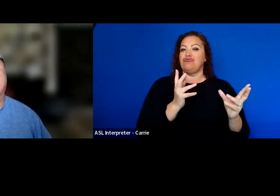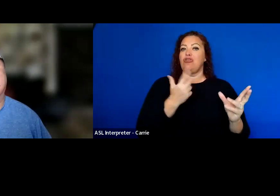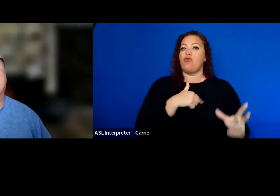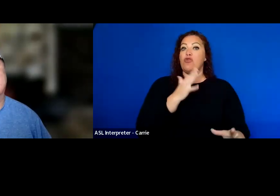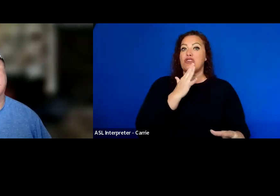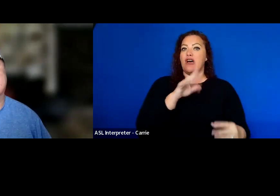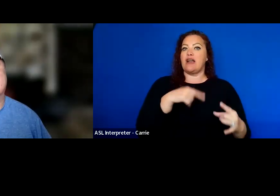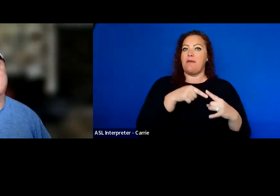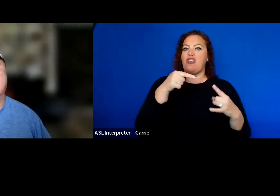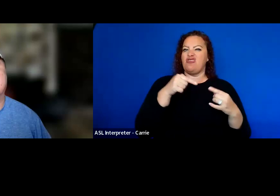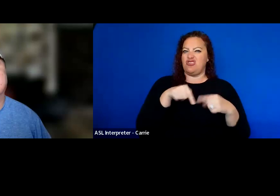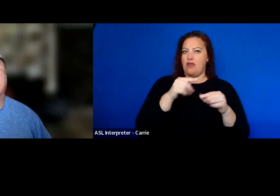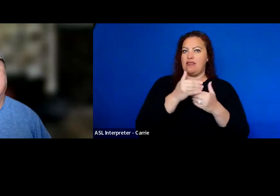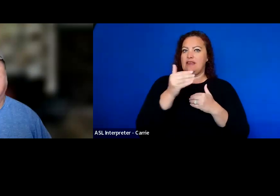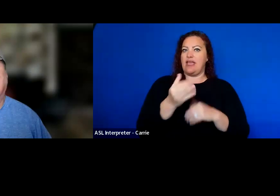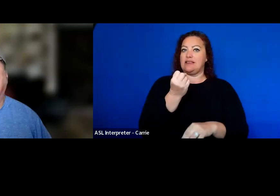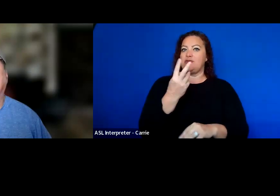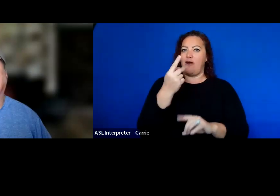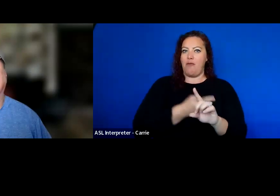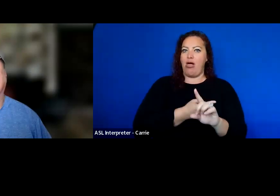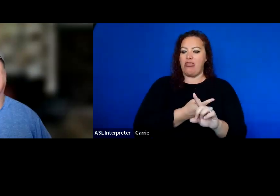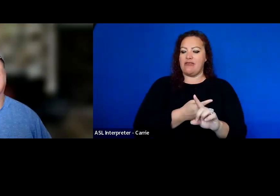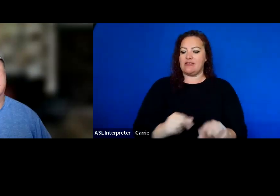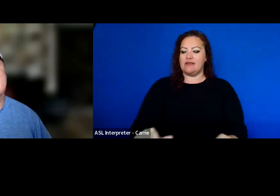talk about throughout this next 12 months.